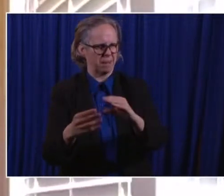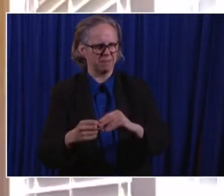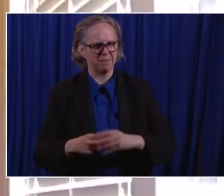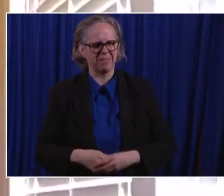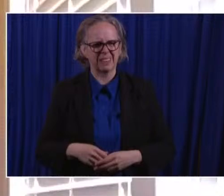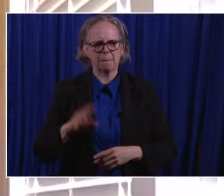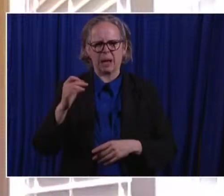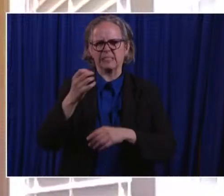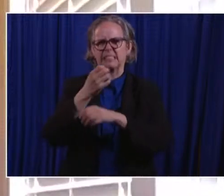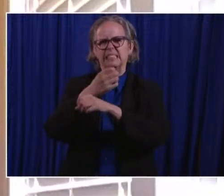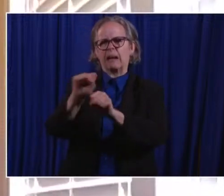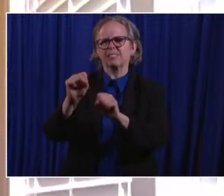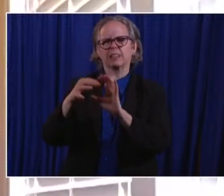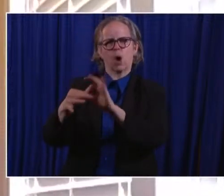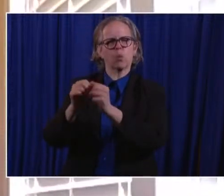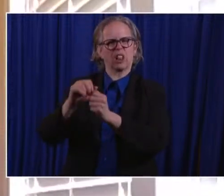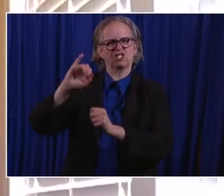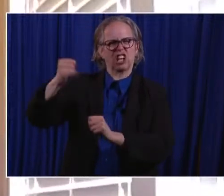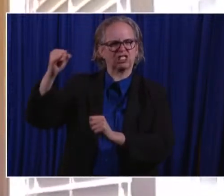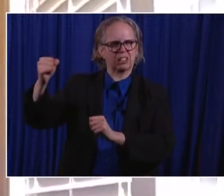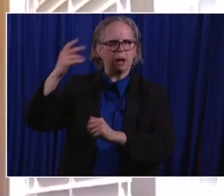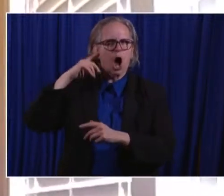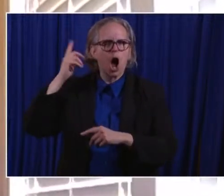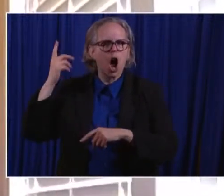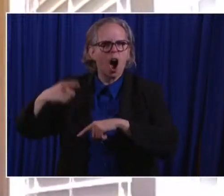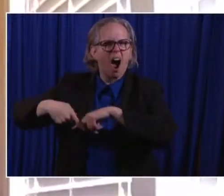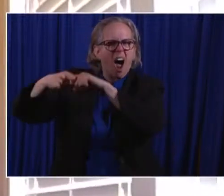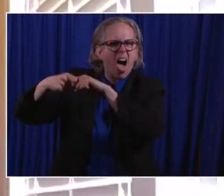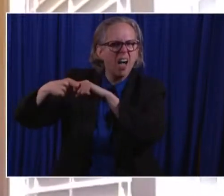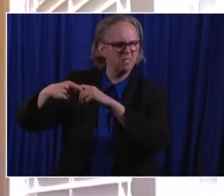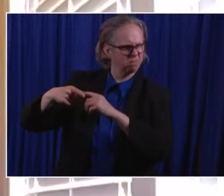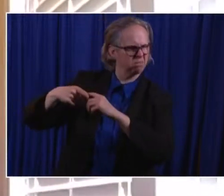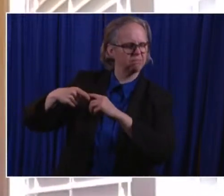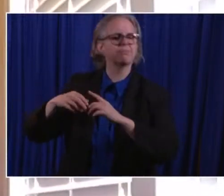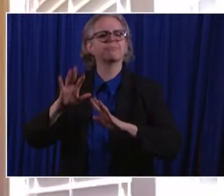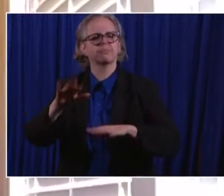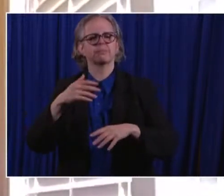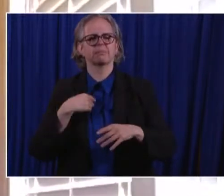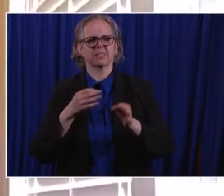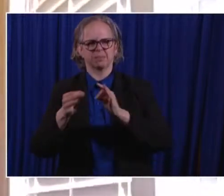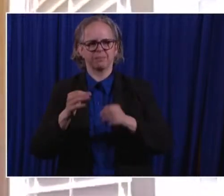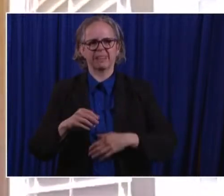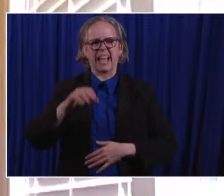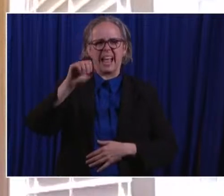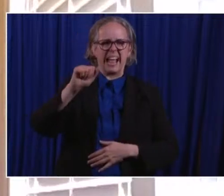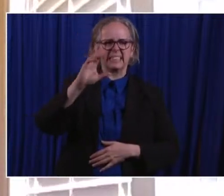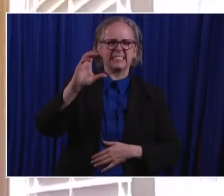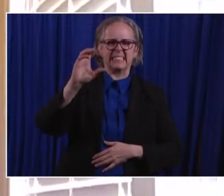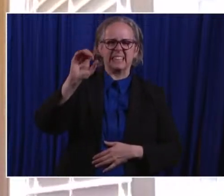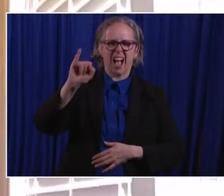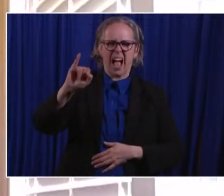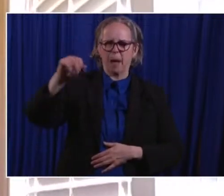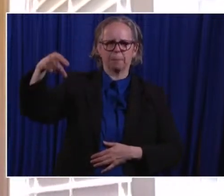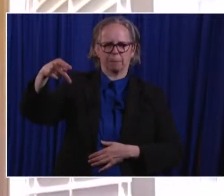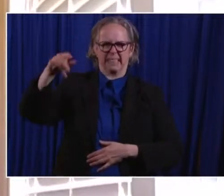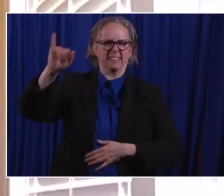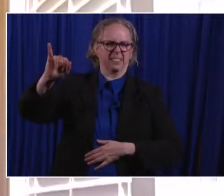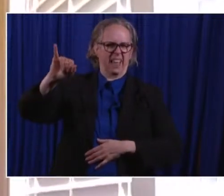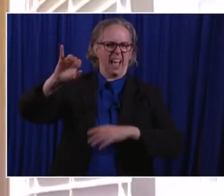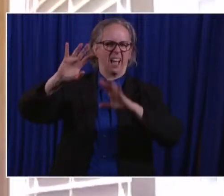the Johnson & Johnson vaccine, I think the ACIP, the Advisory Committee on Immunization